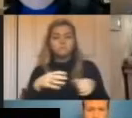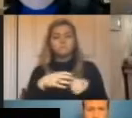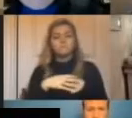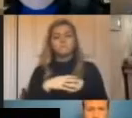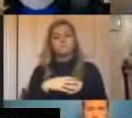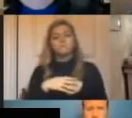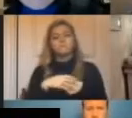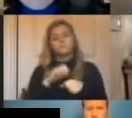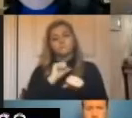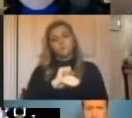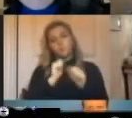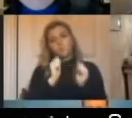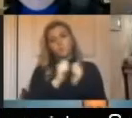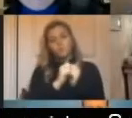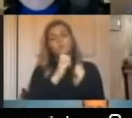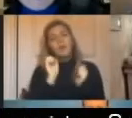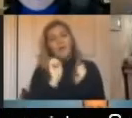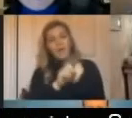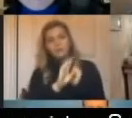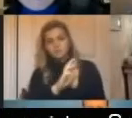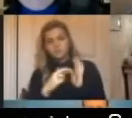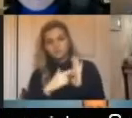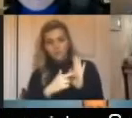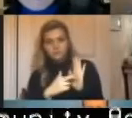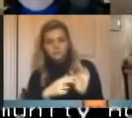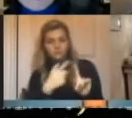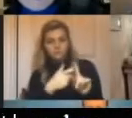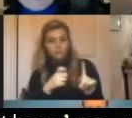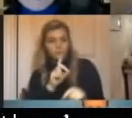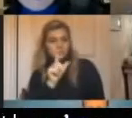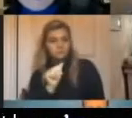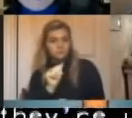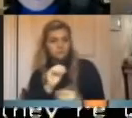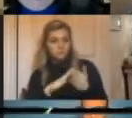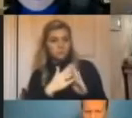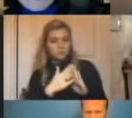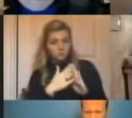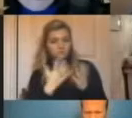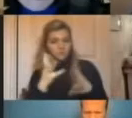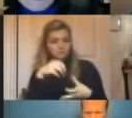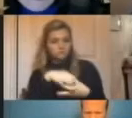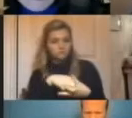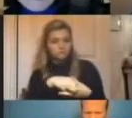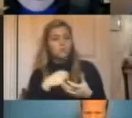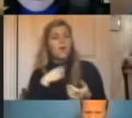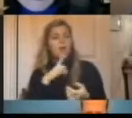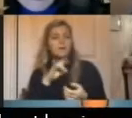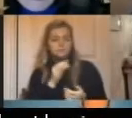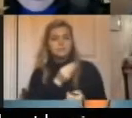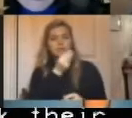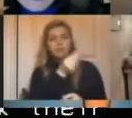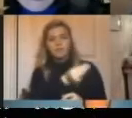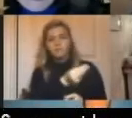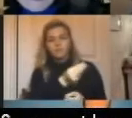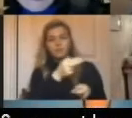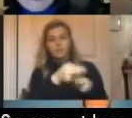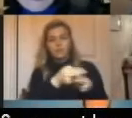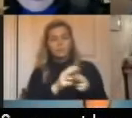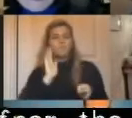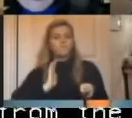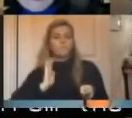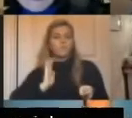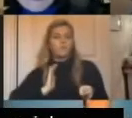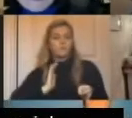We can put that on our list of things to follow up for in the new year. And they'll have to let us know when they're ready, but I agree, it